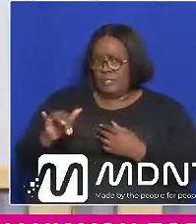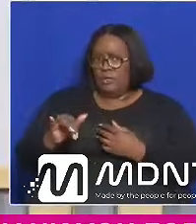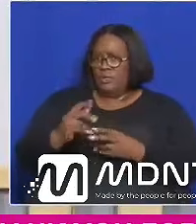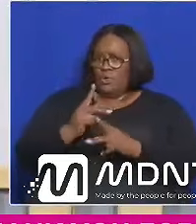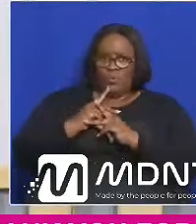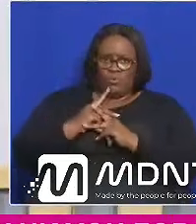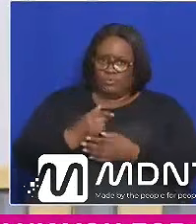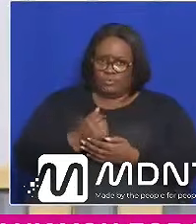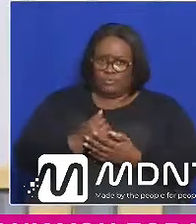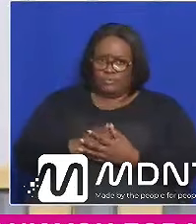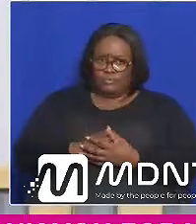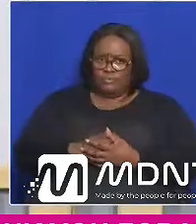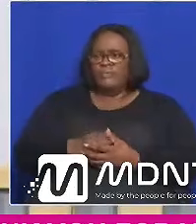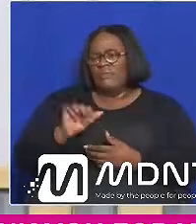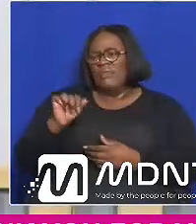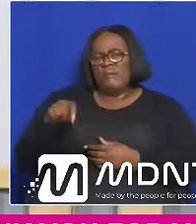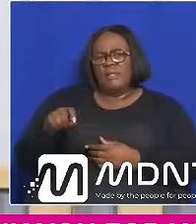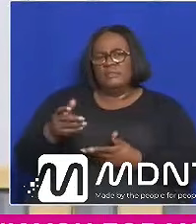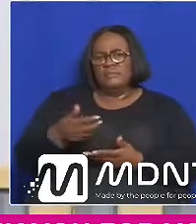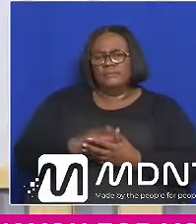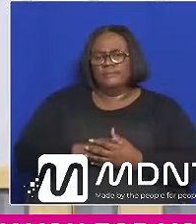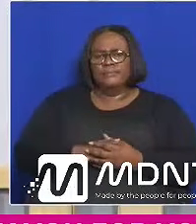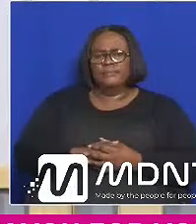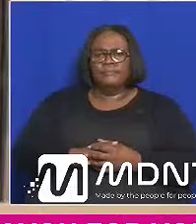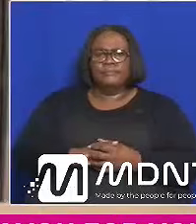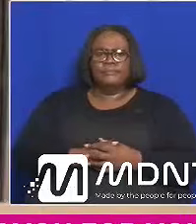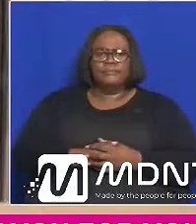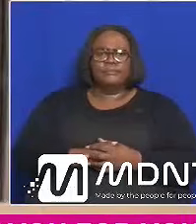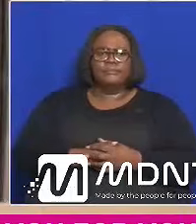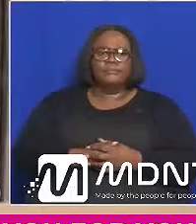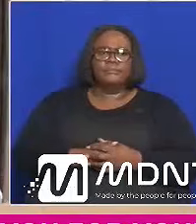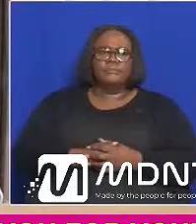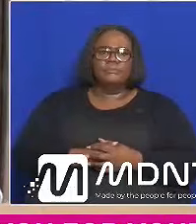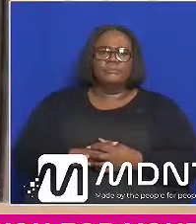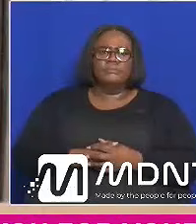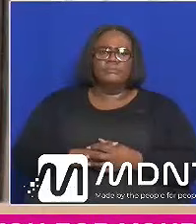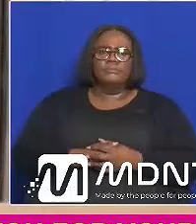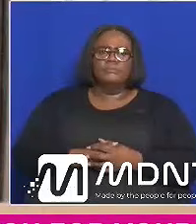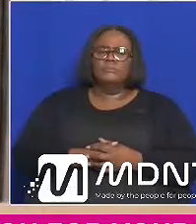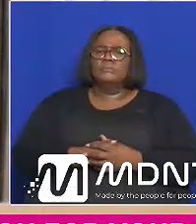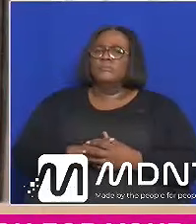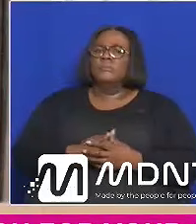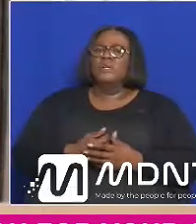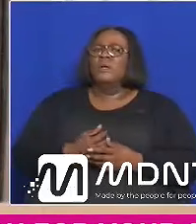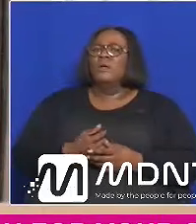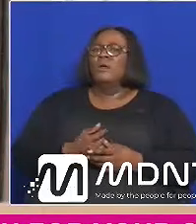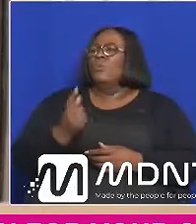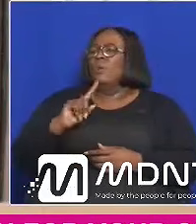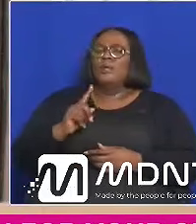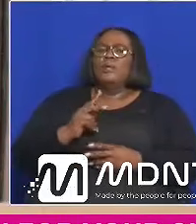Yes, it should be, yes. What about the loan, interestingly, are you discussing over, there's about now 5